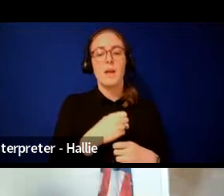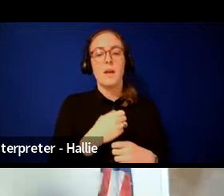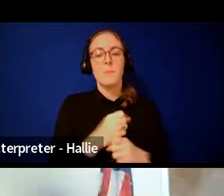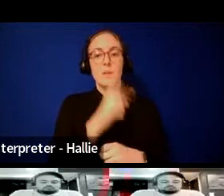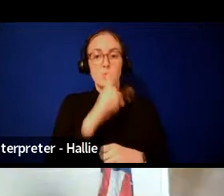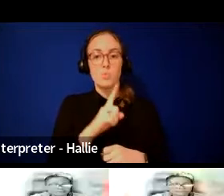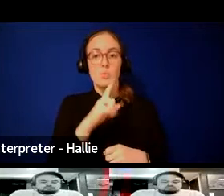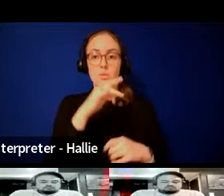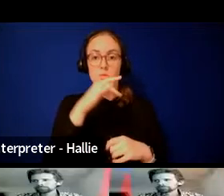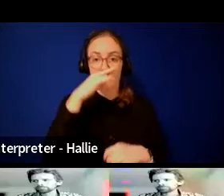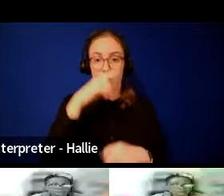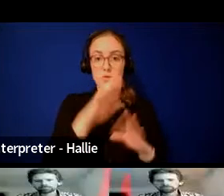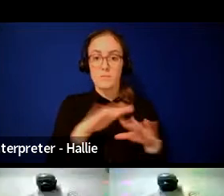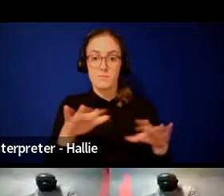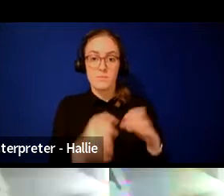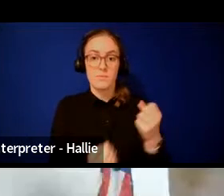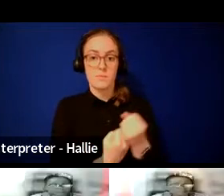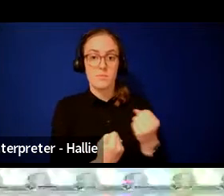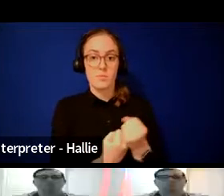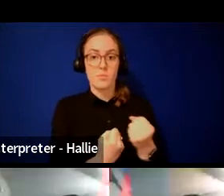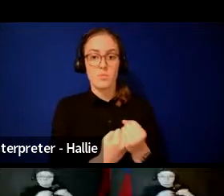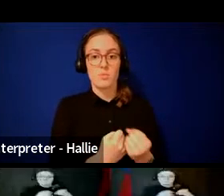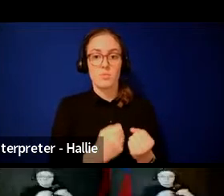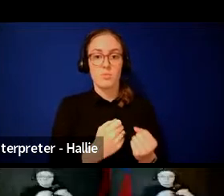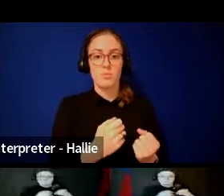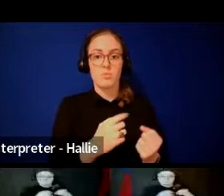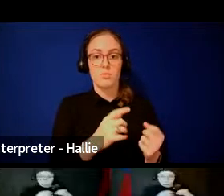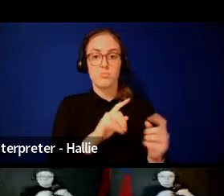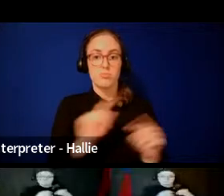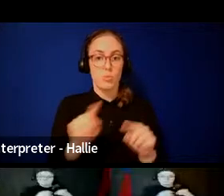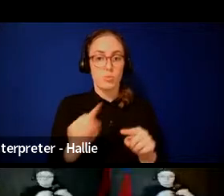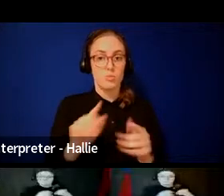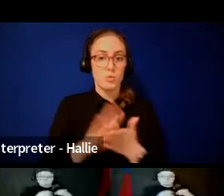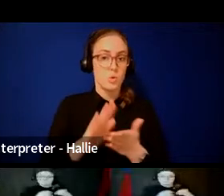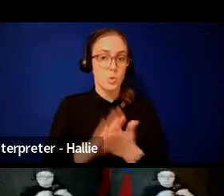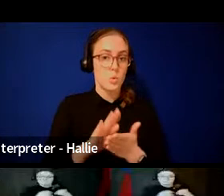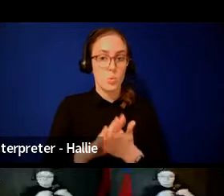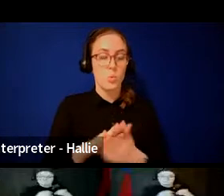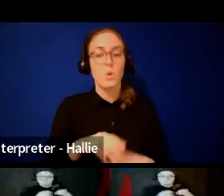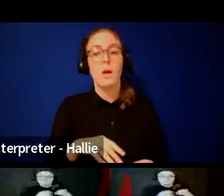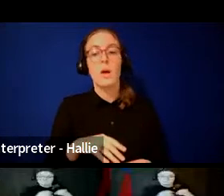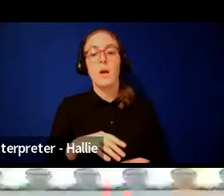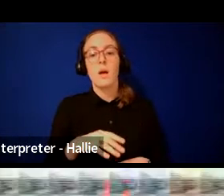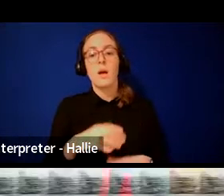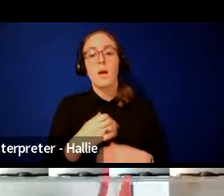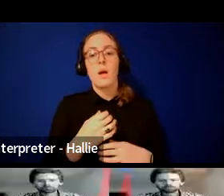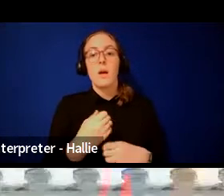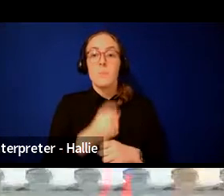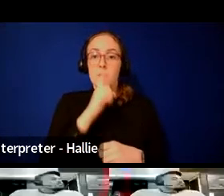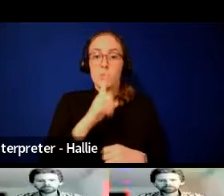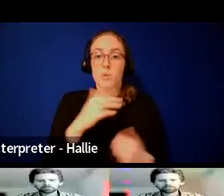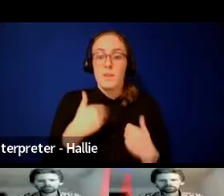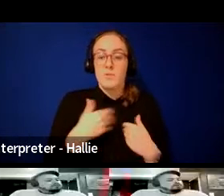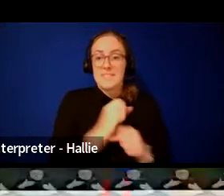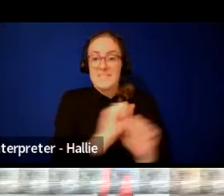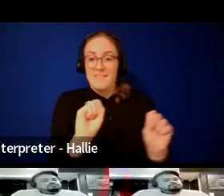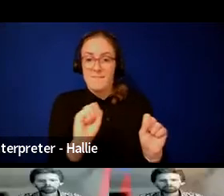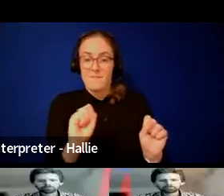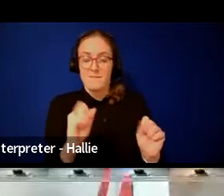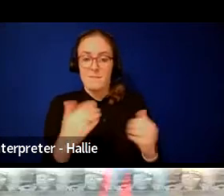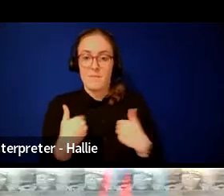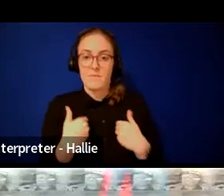children and traveling to school, as well as expand safety tools. So we were advocating